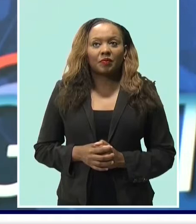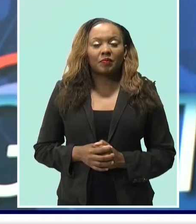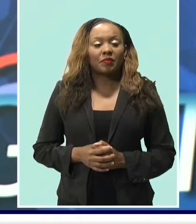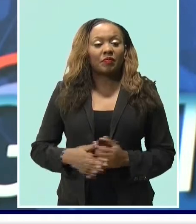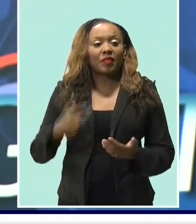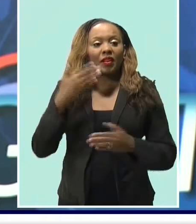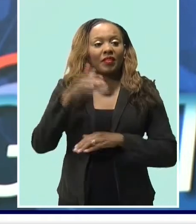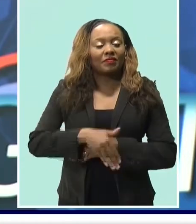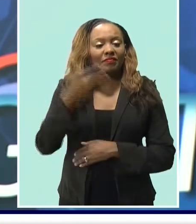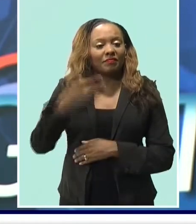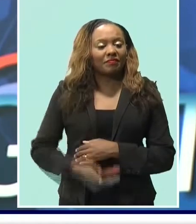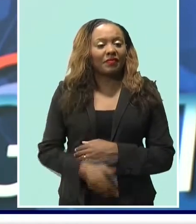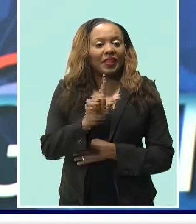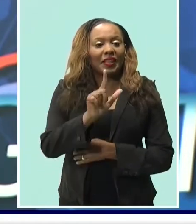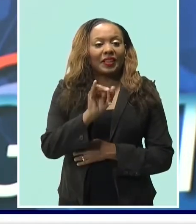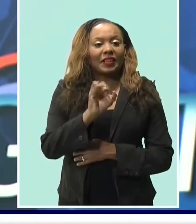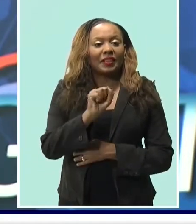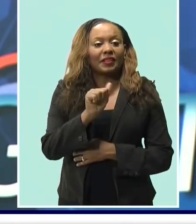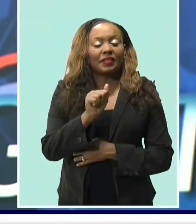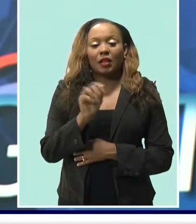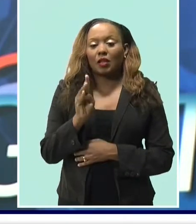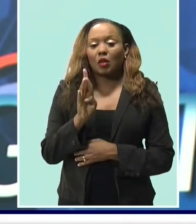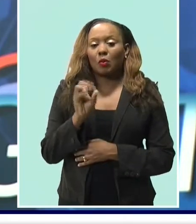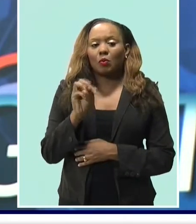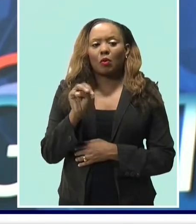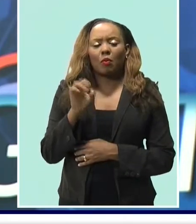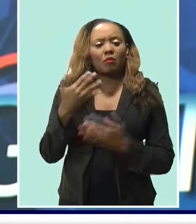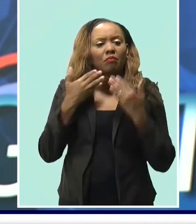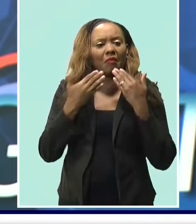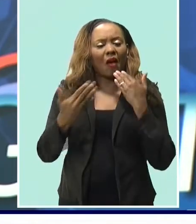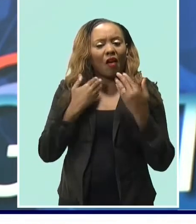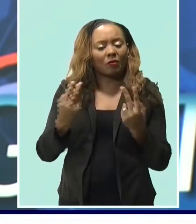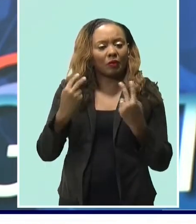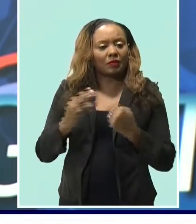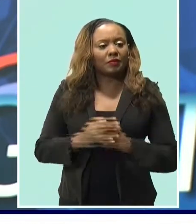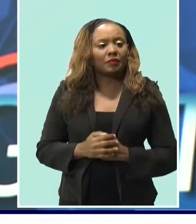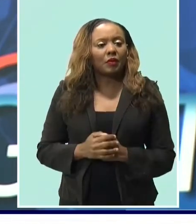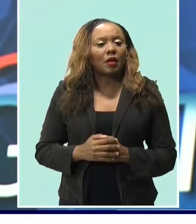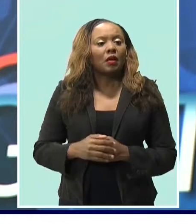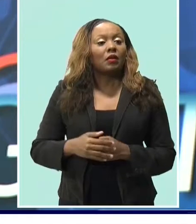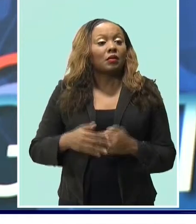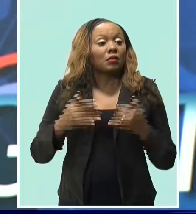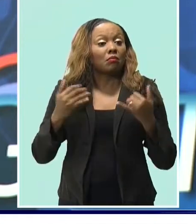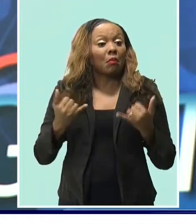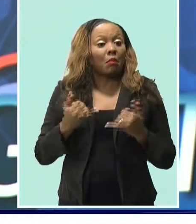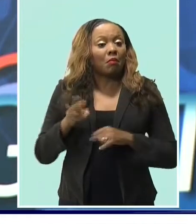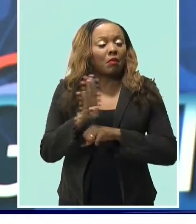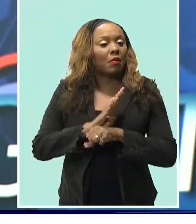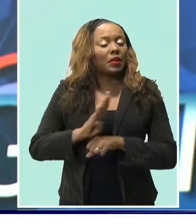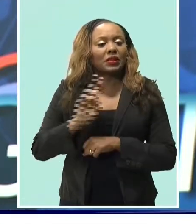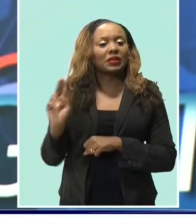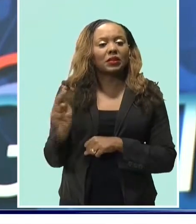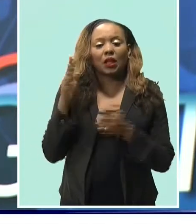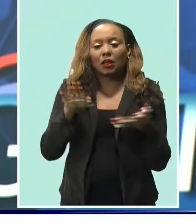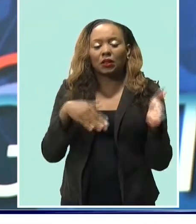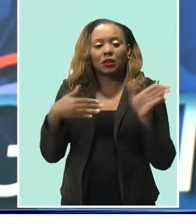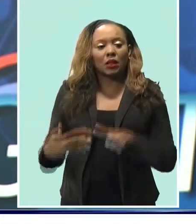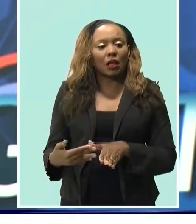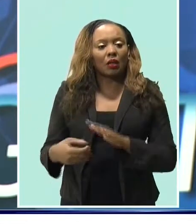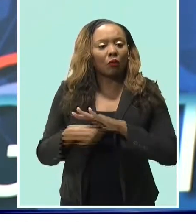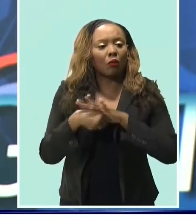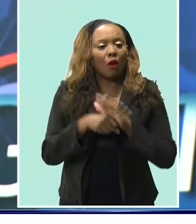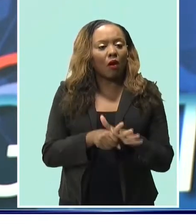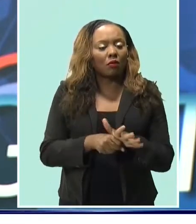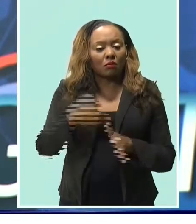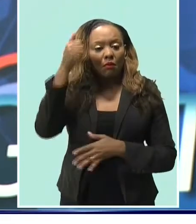Good evening, I'm Lisa Broom. Thanks for joining us. In our top story tonight, Barbados has recorded its second death from the